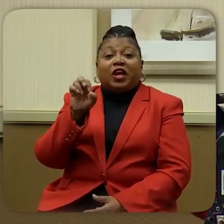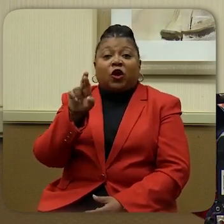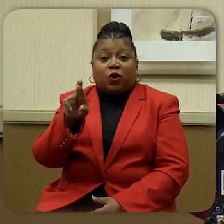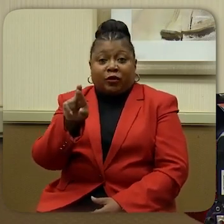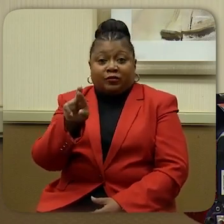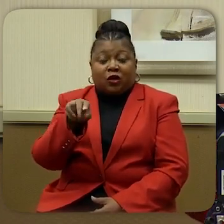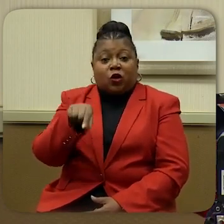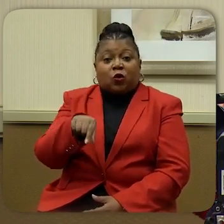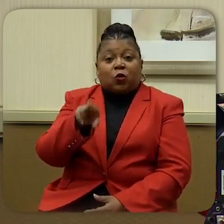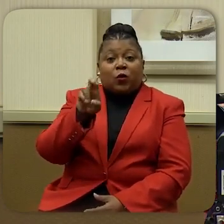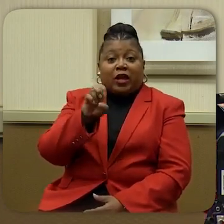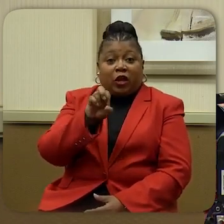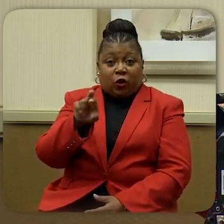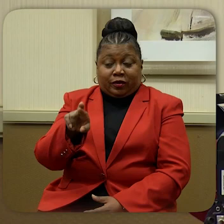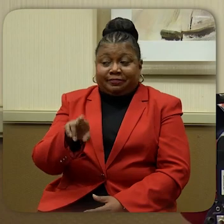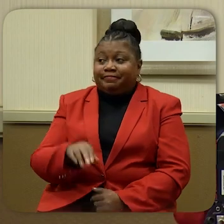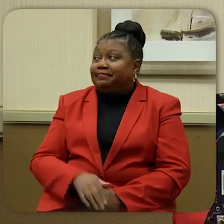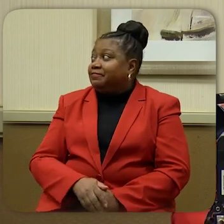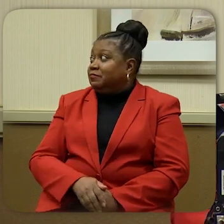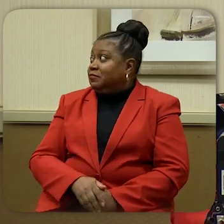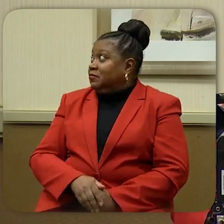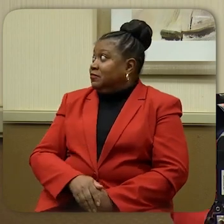That you tend to spell. Okay.